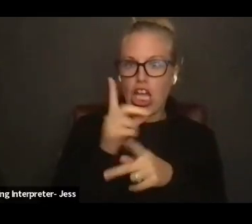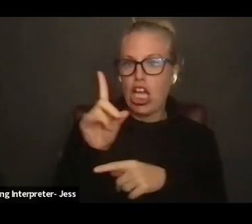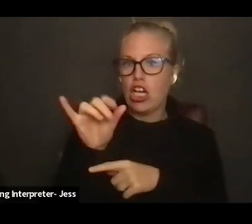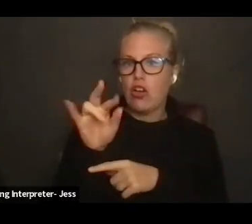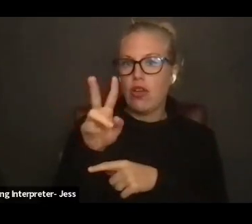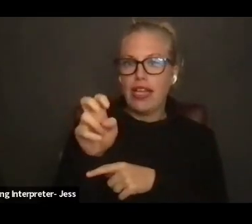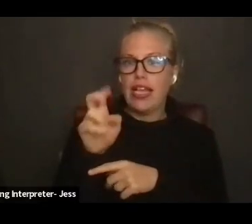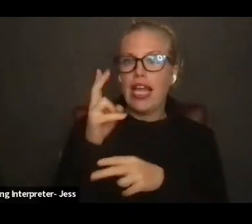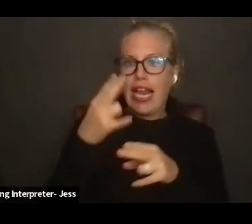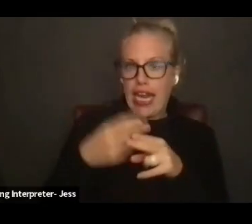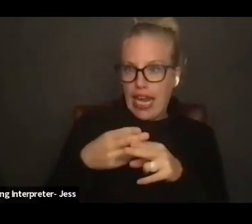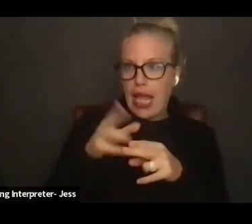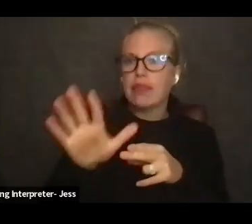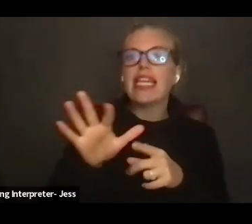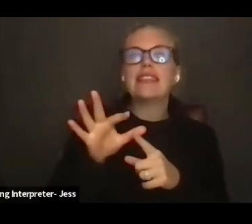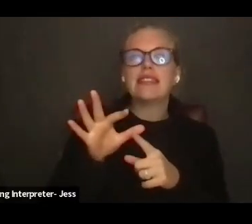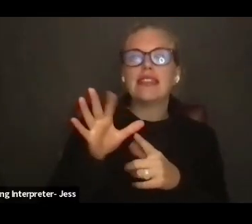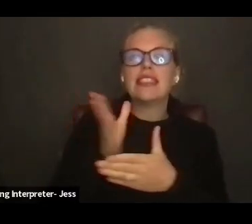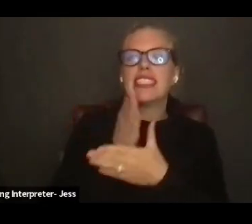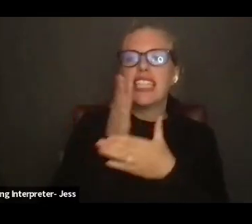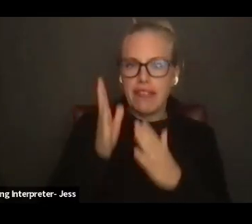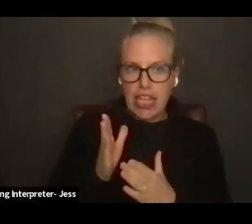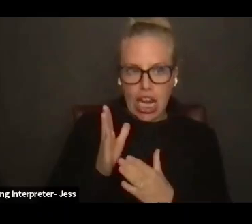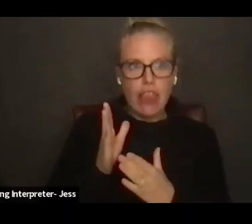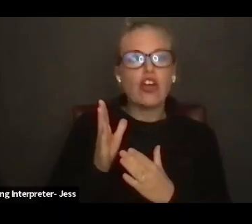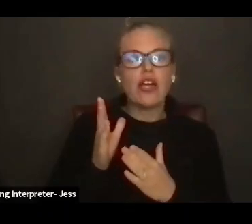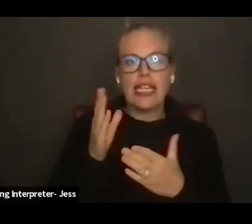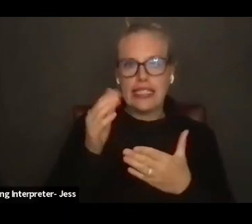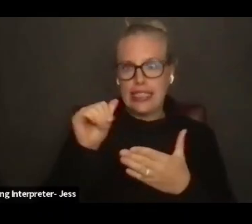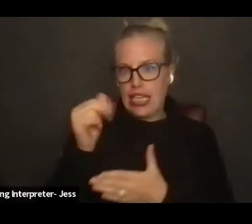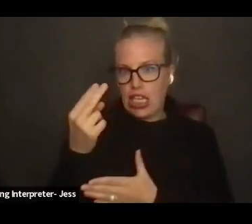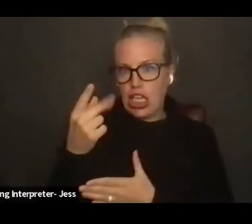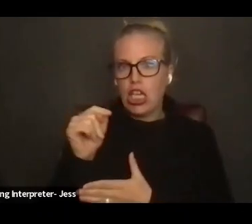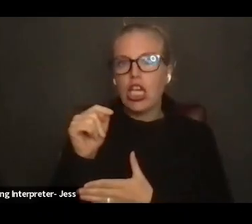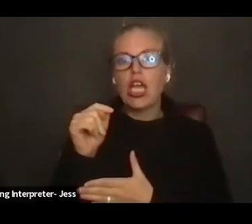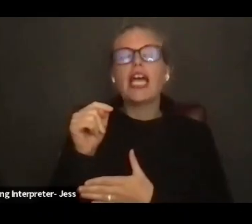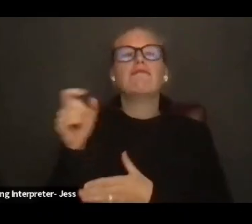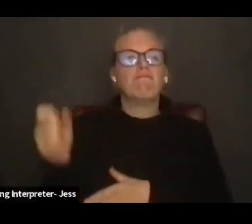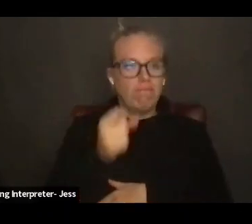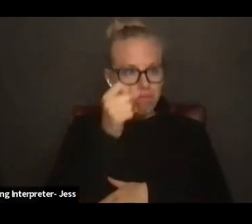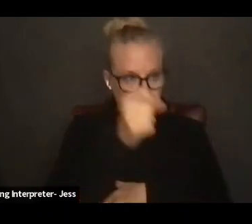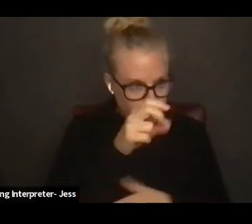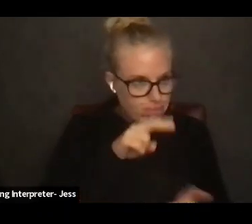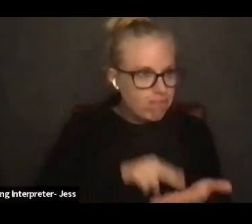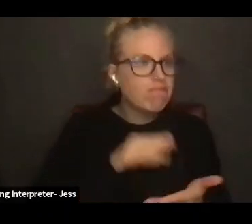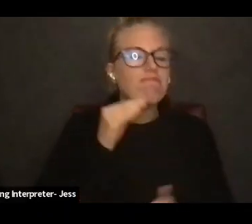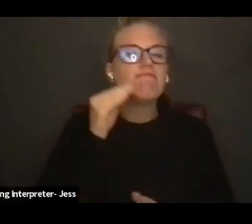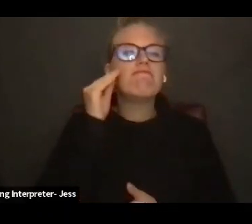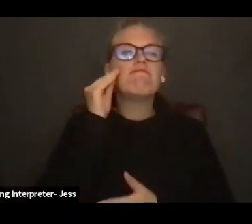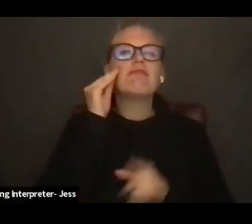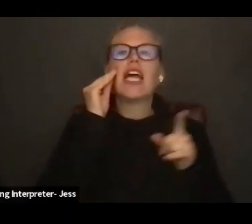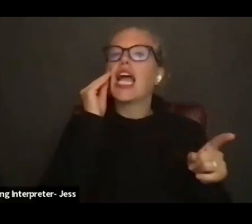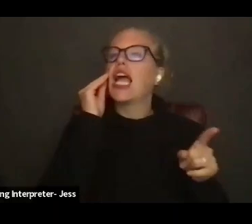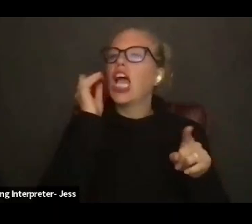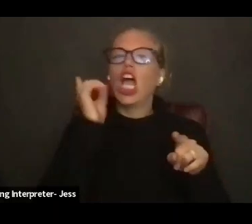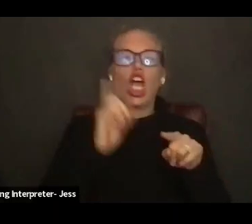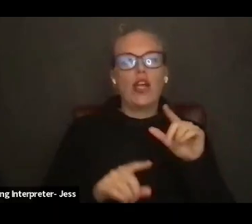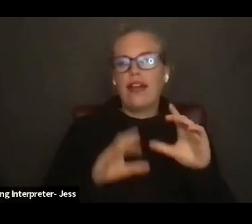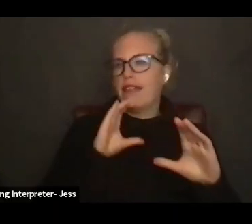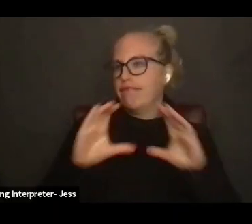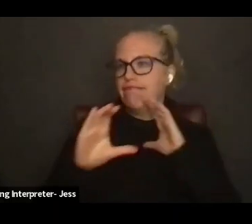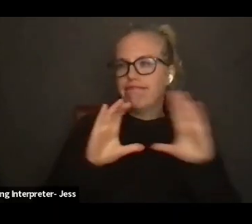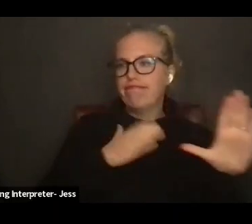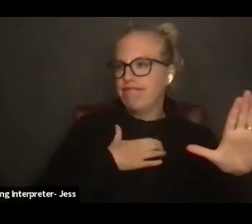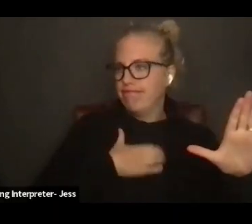significant other as his agent. And he went into a nursing home and he was unable to communicate.